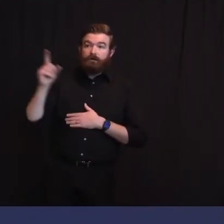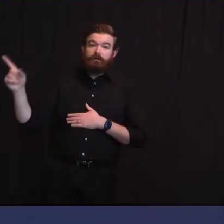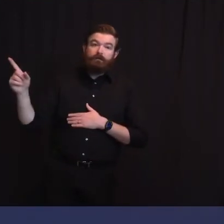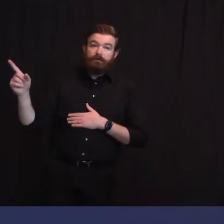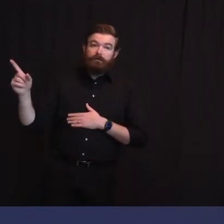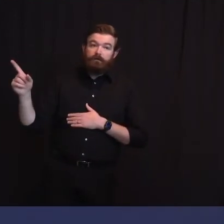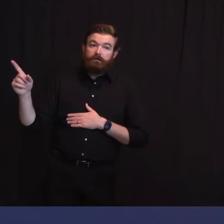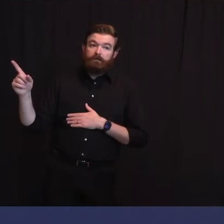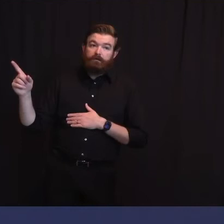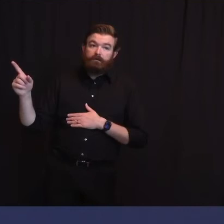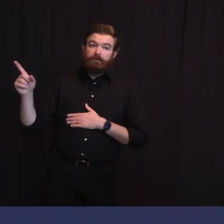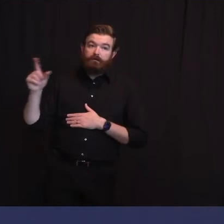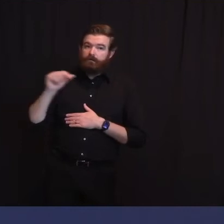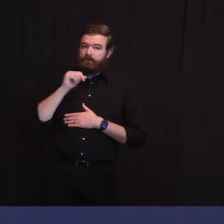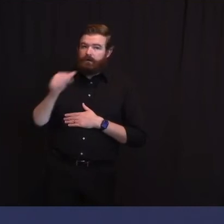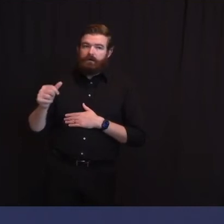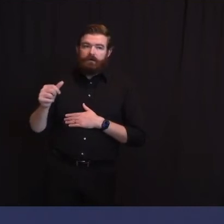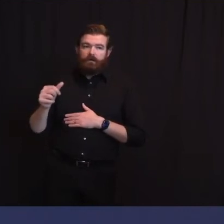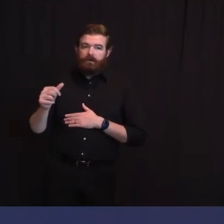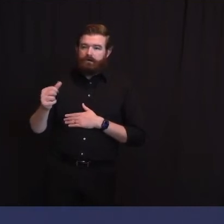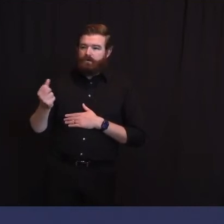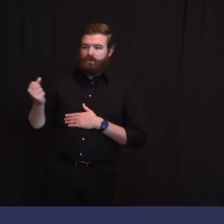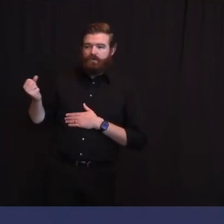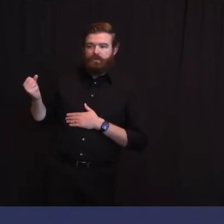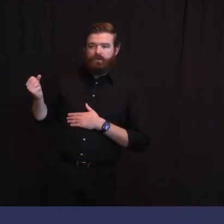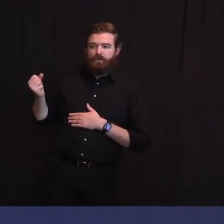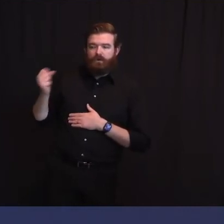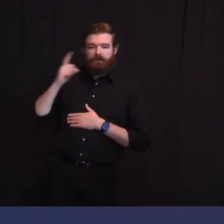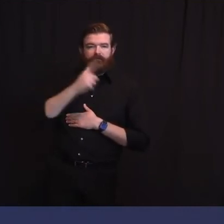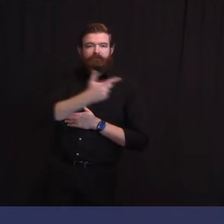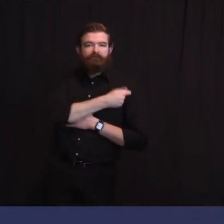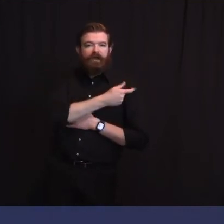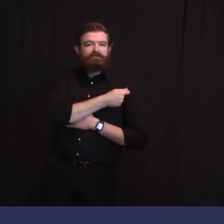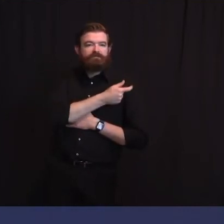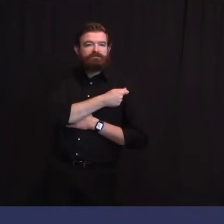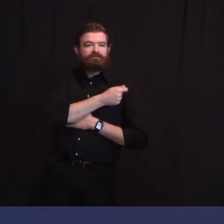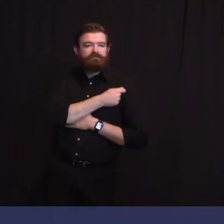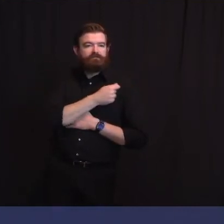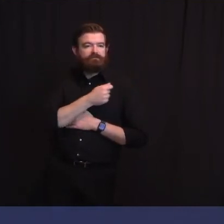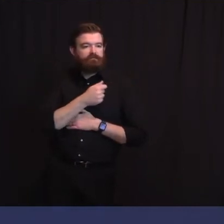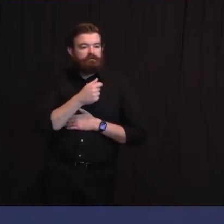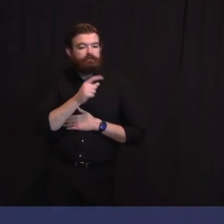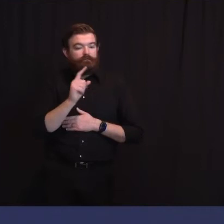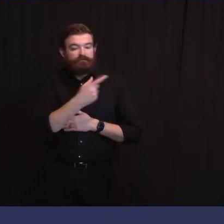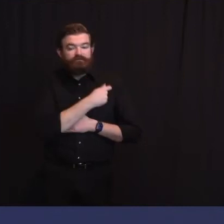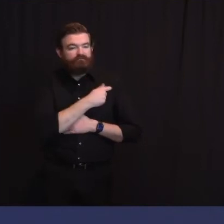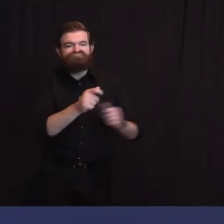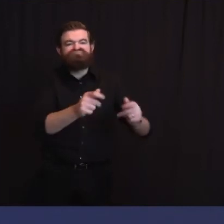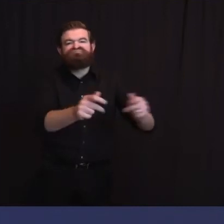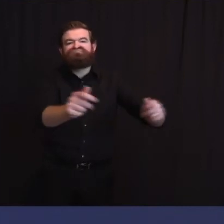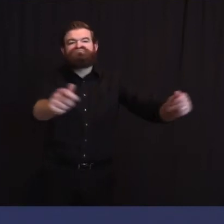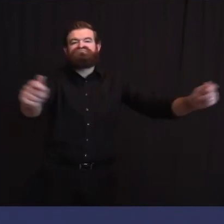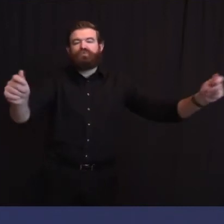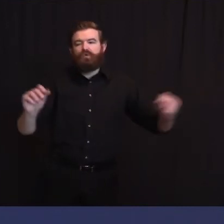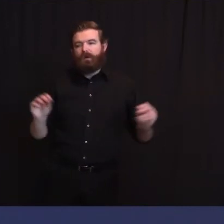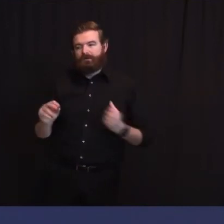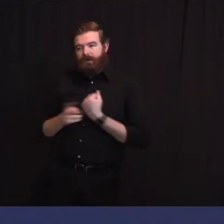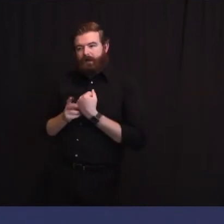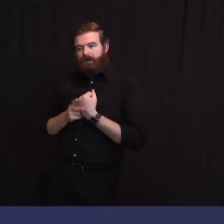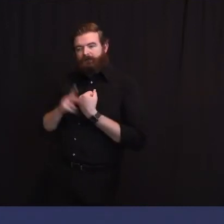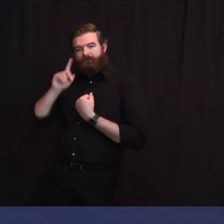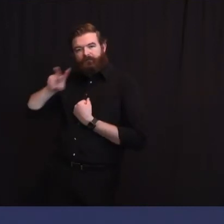no debate. As Judy said a minute ago, unless there's a debate I'm aware of, the point here is this doesn't get to